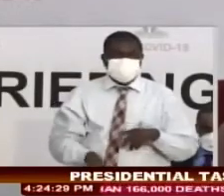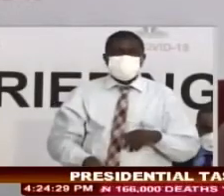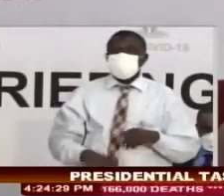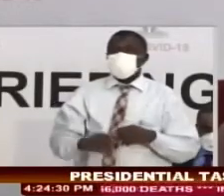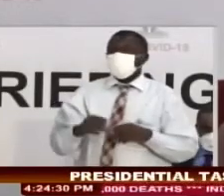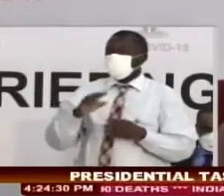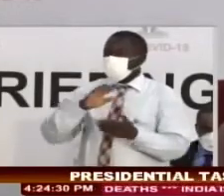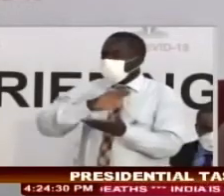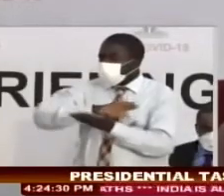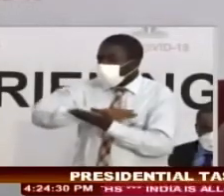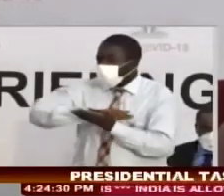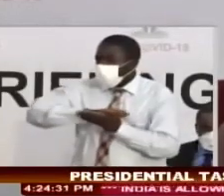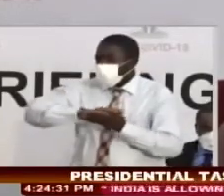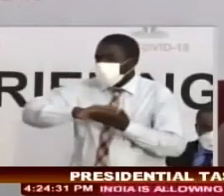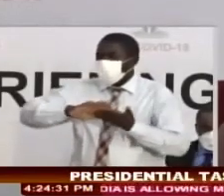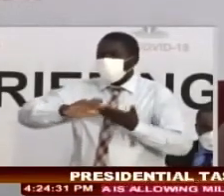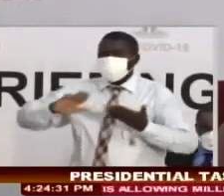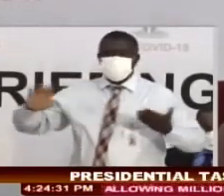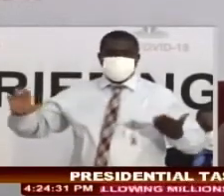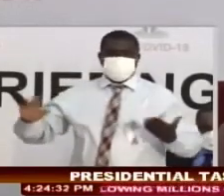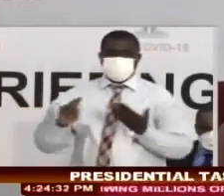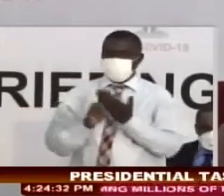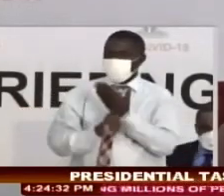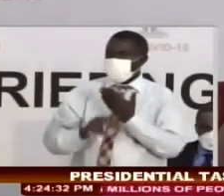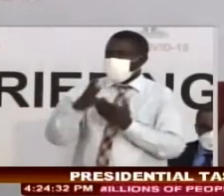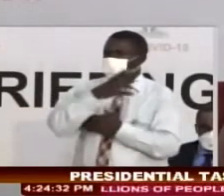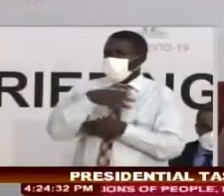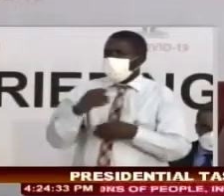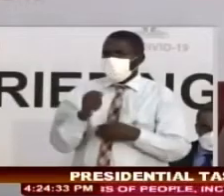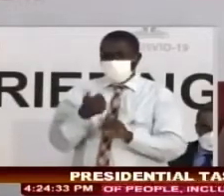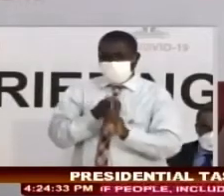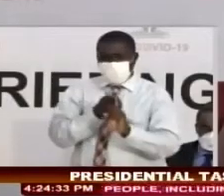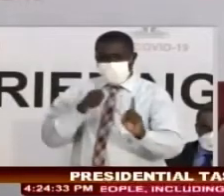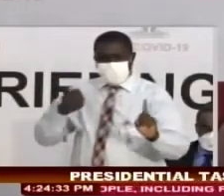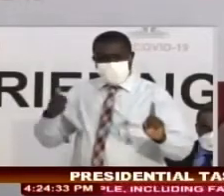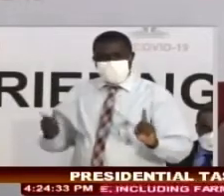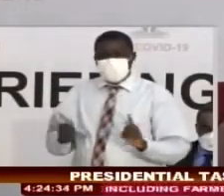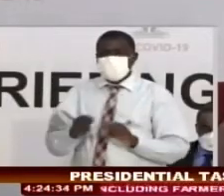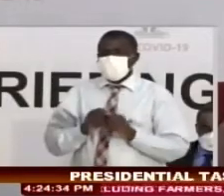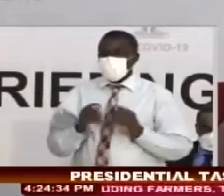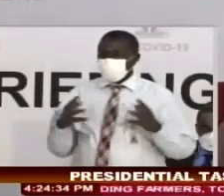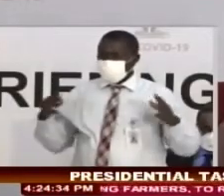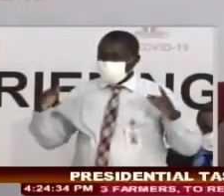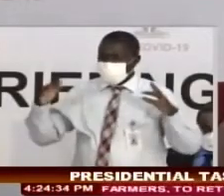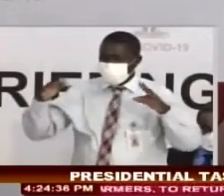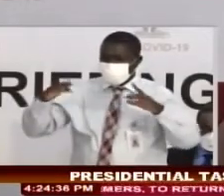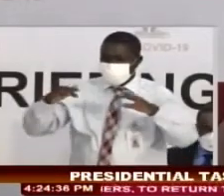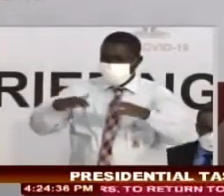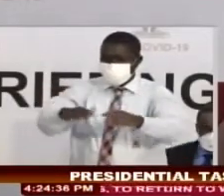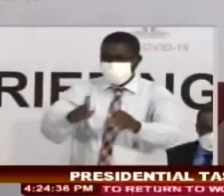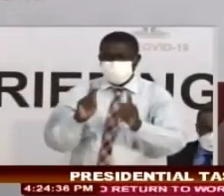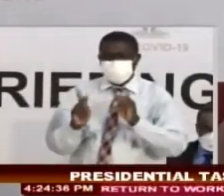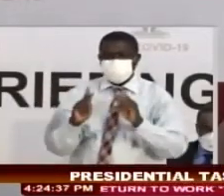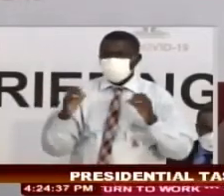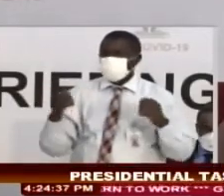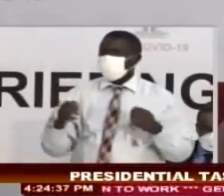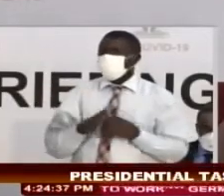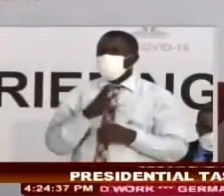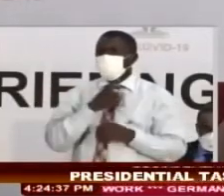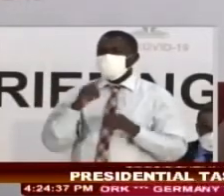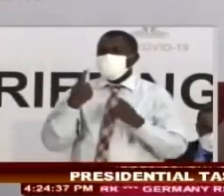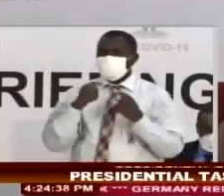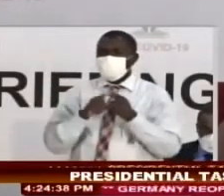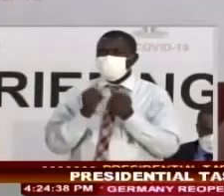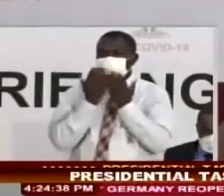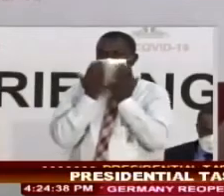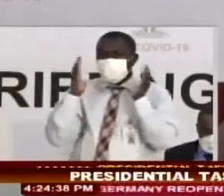hygiene, avoid mass gathering, and put on a face mask at all times, particularly